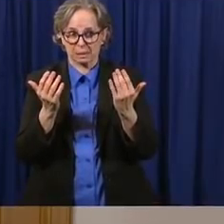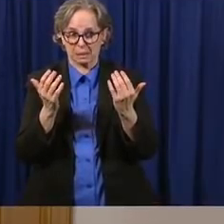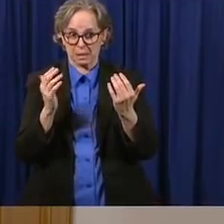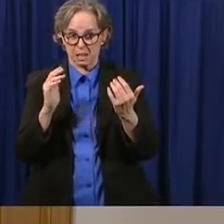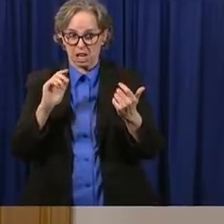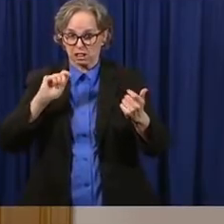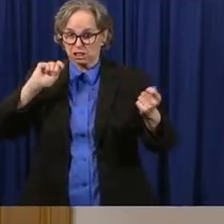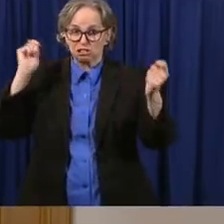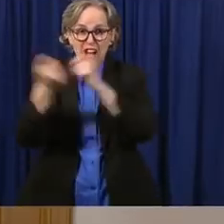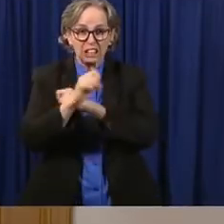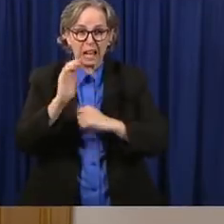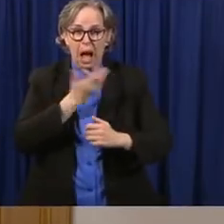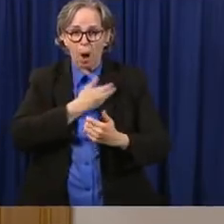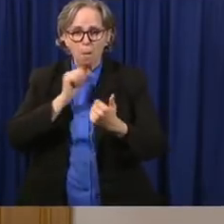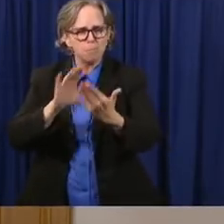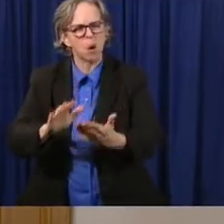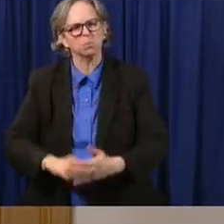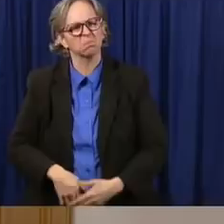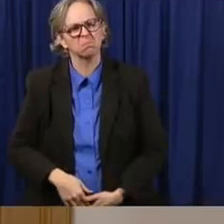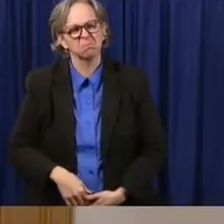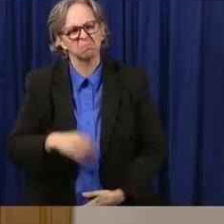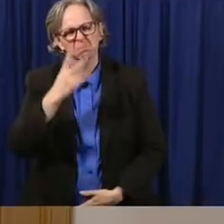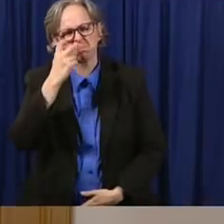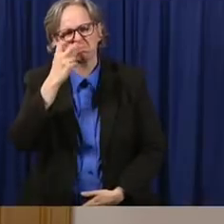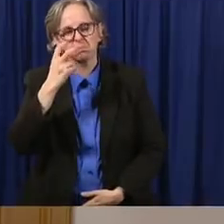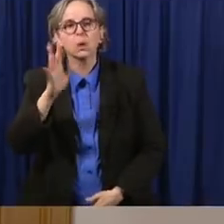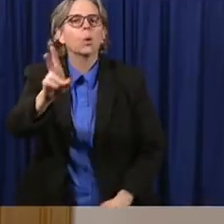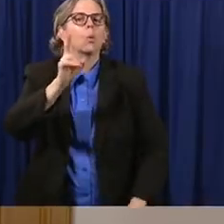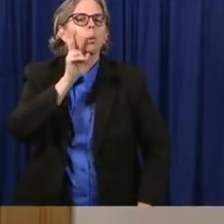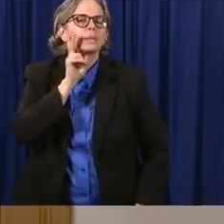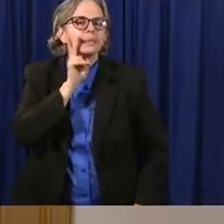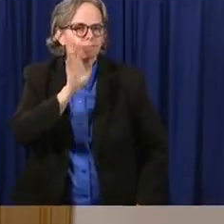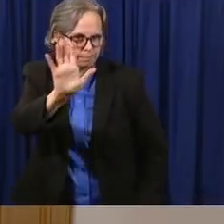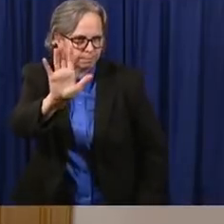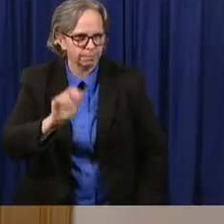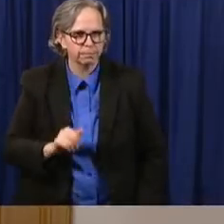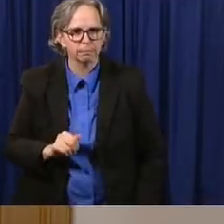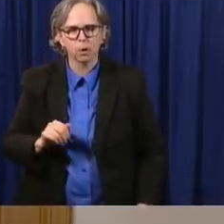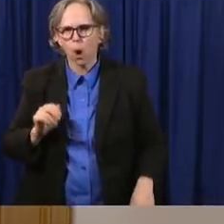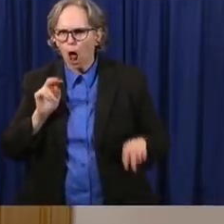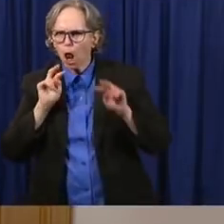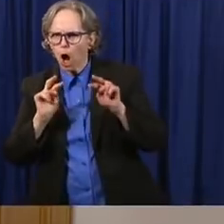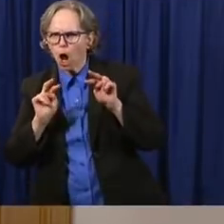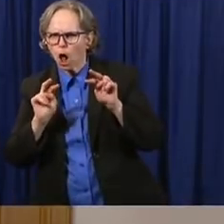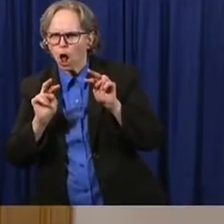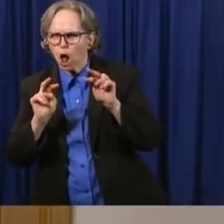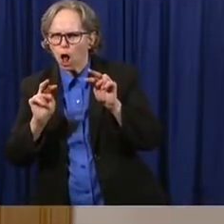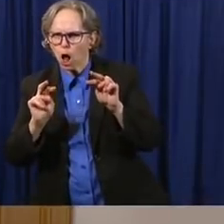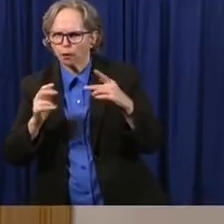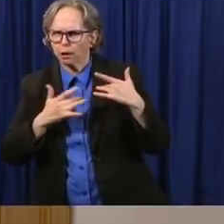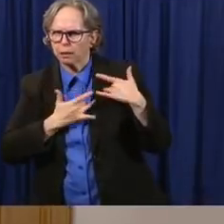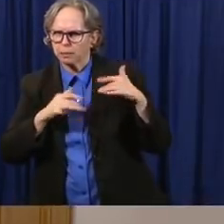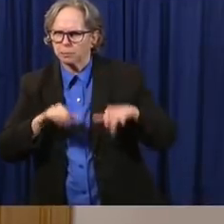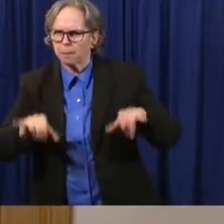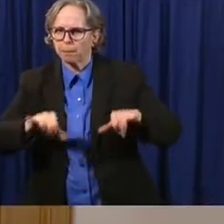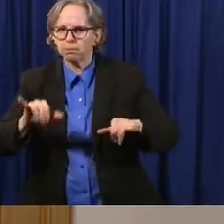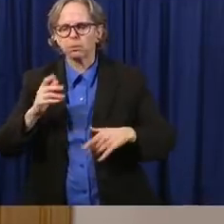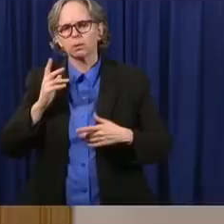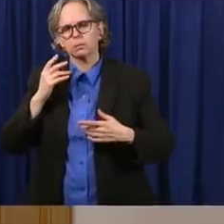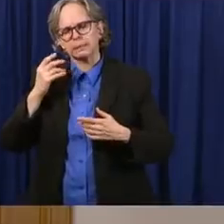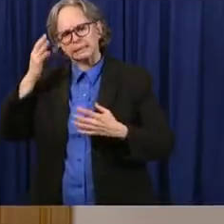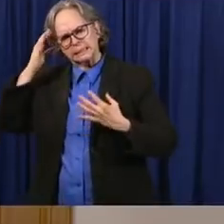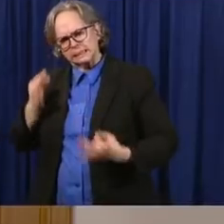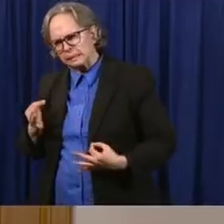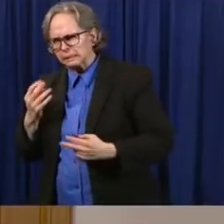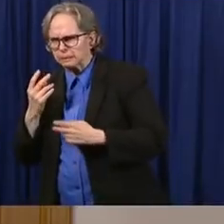different. But we'll have to see and kind of, judge that. But it's, you see the great irony, for